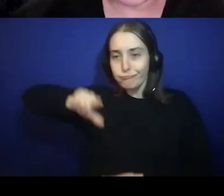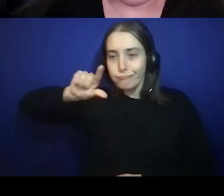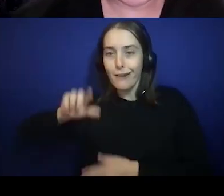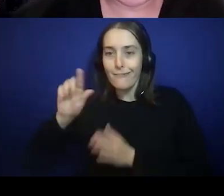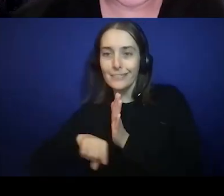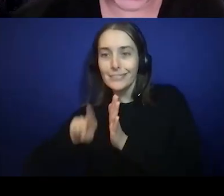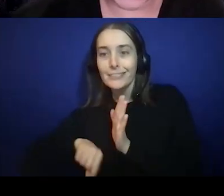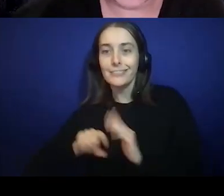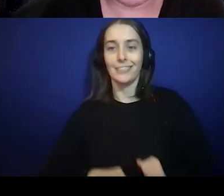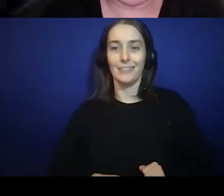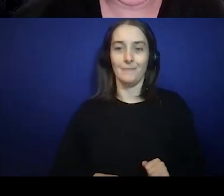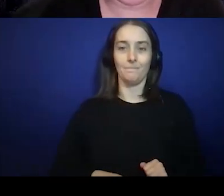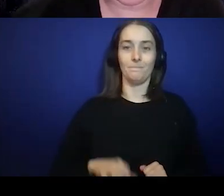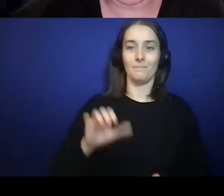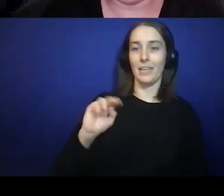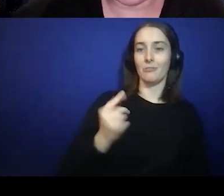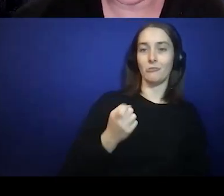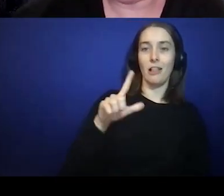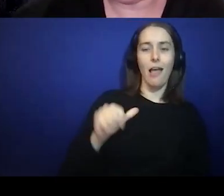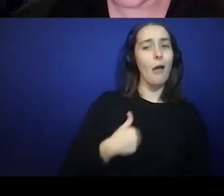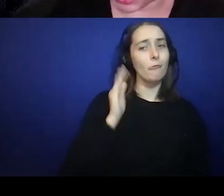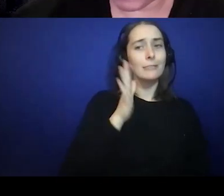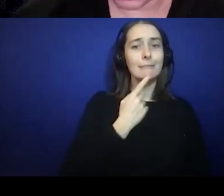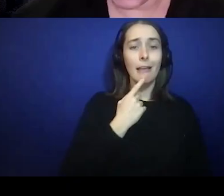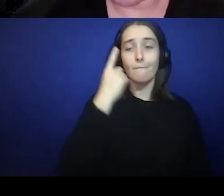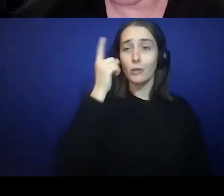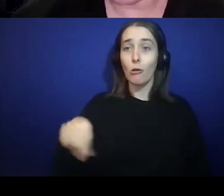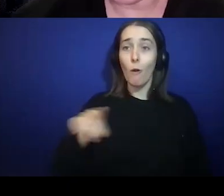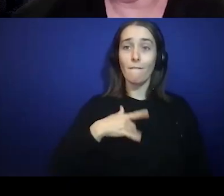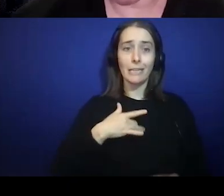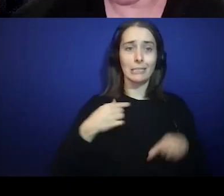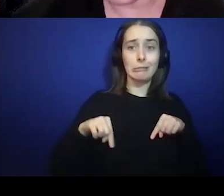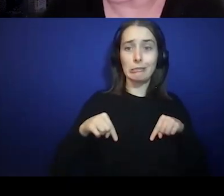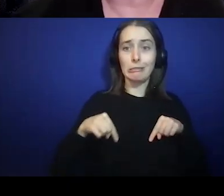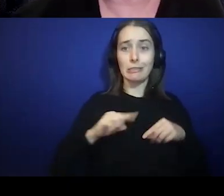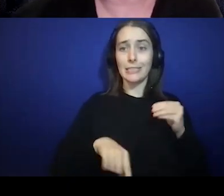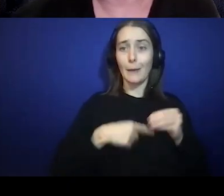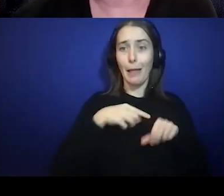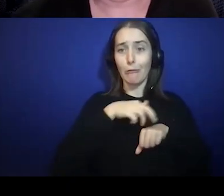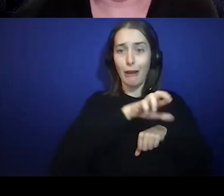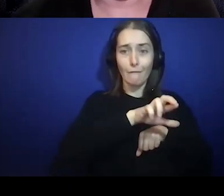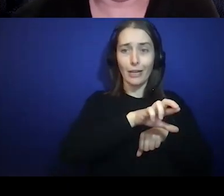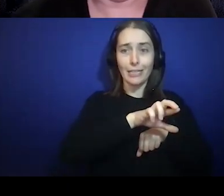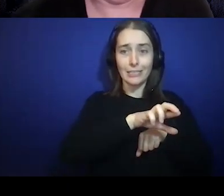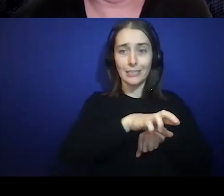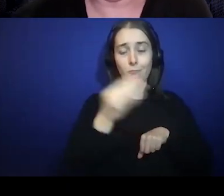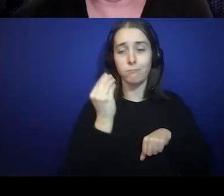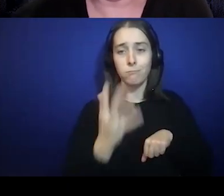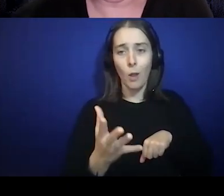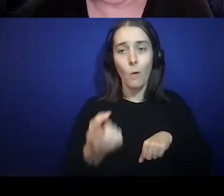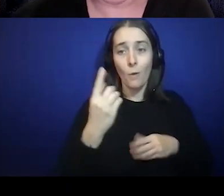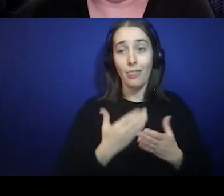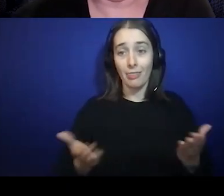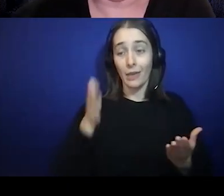Yes, I would definitely say for those of you who are feeling nervous about those references, one of the things